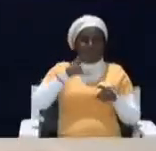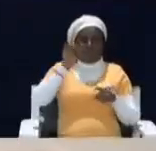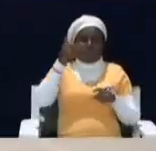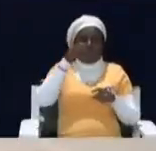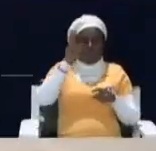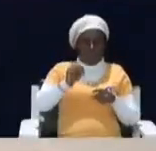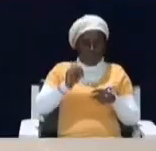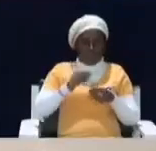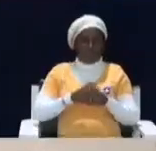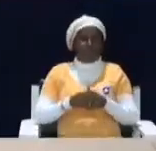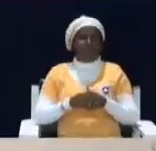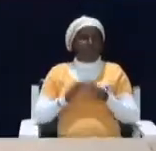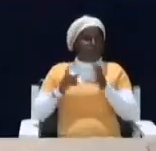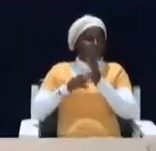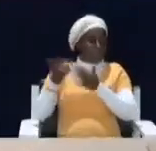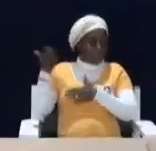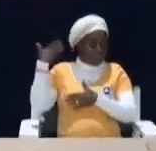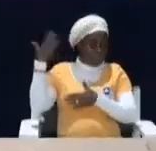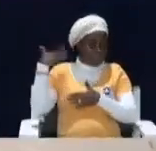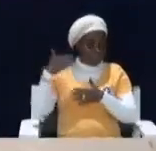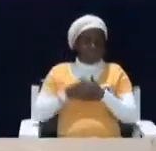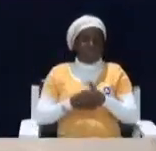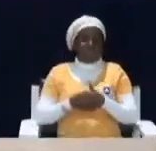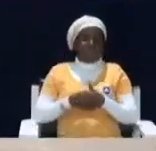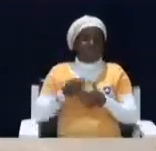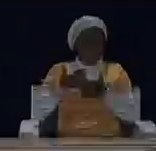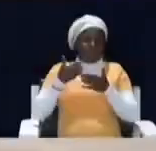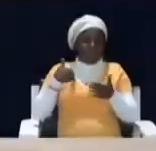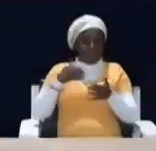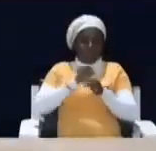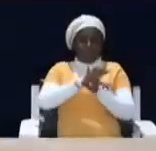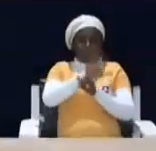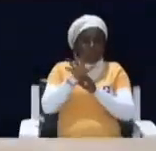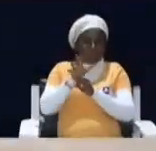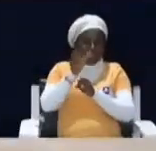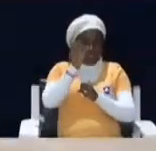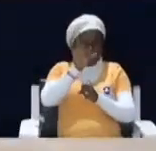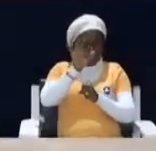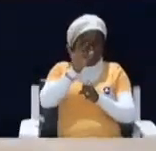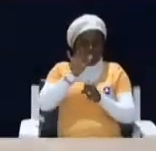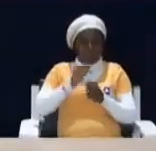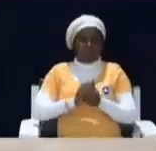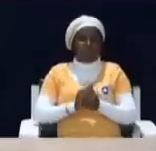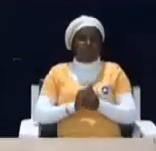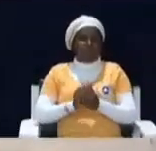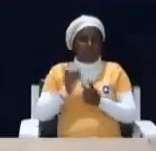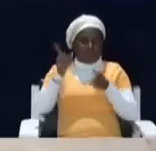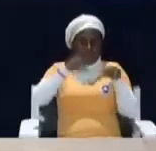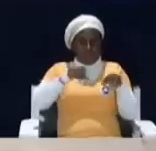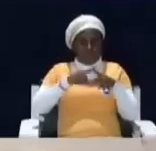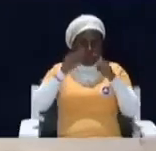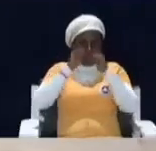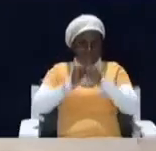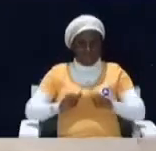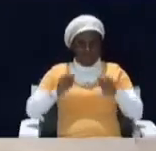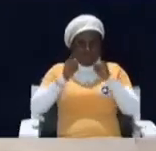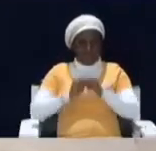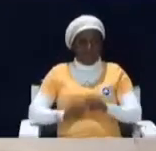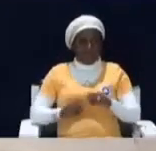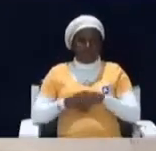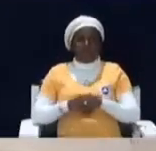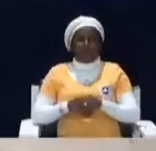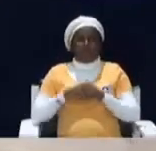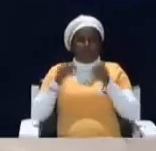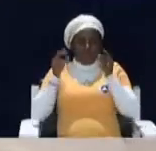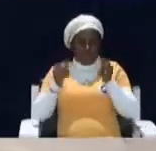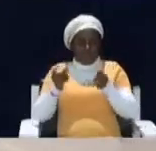23. Sometimes ago, before the COVID-19, I came to the campground. As soon